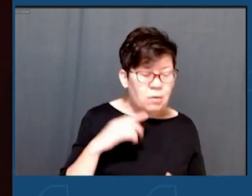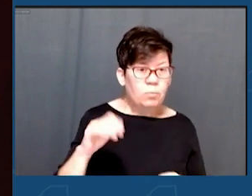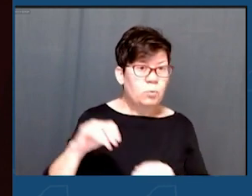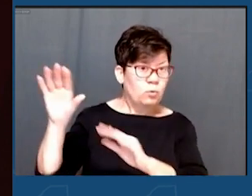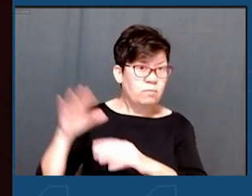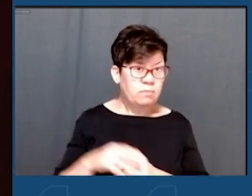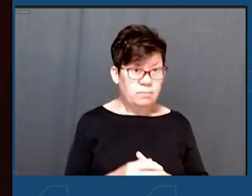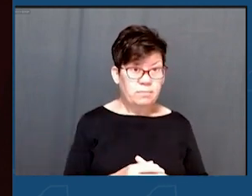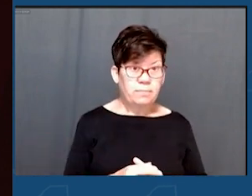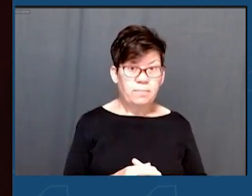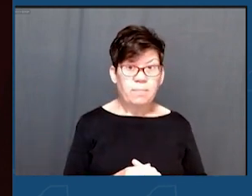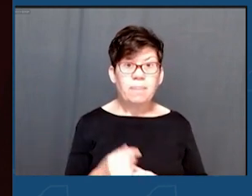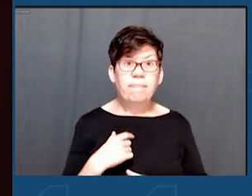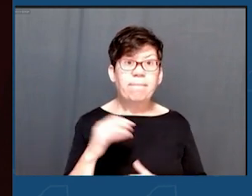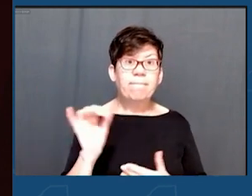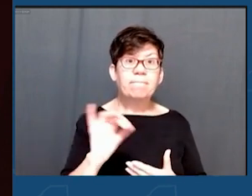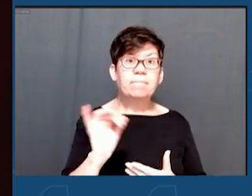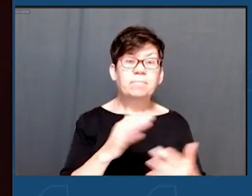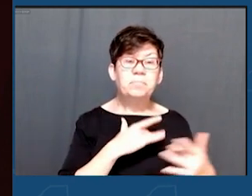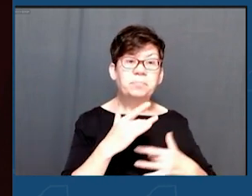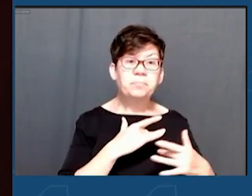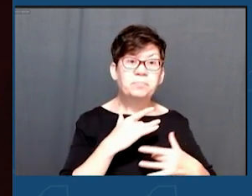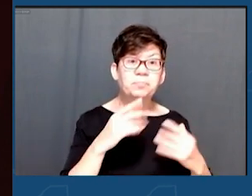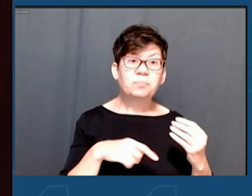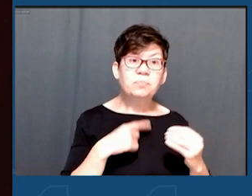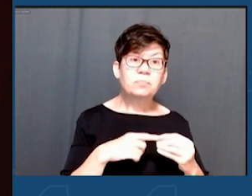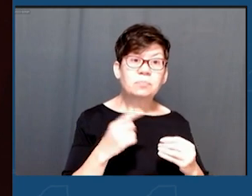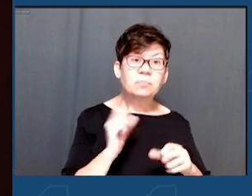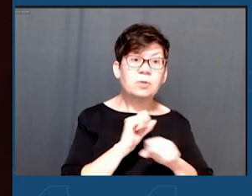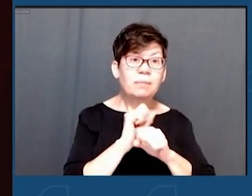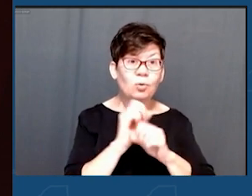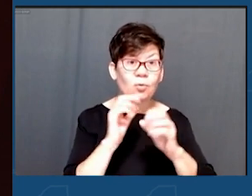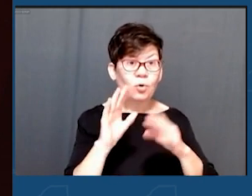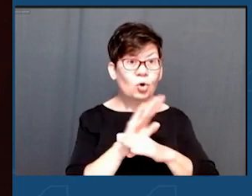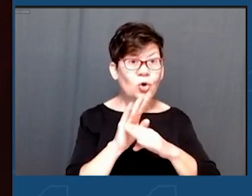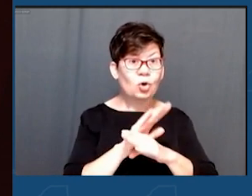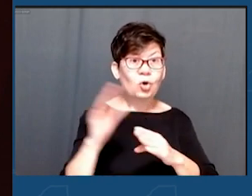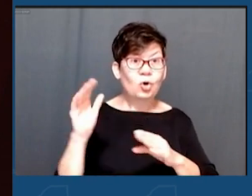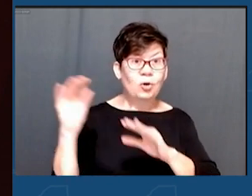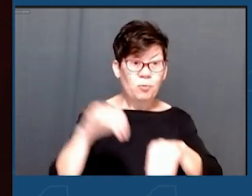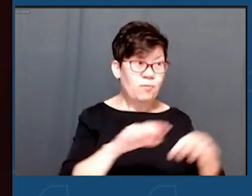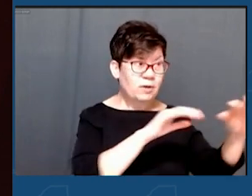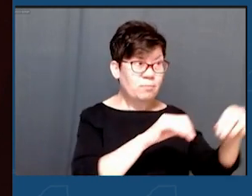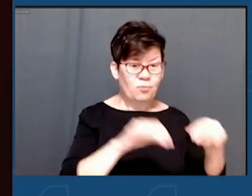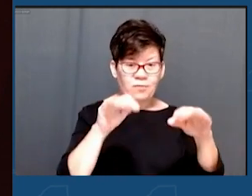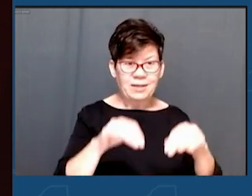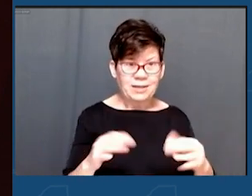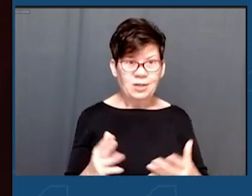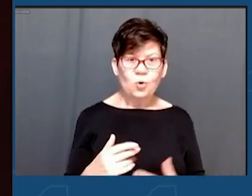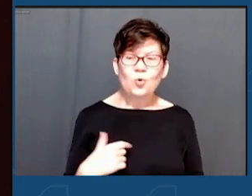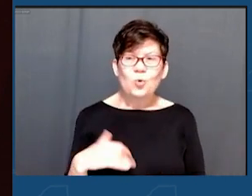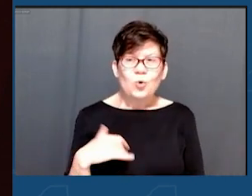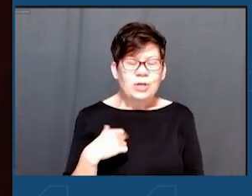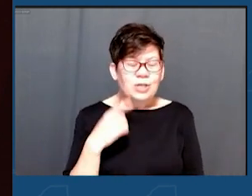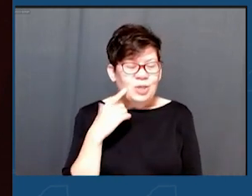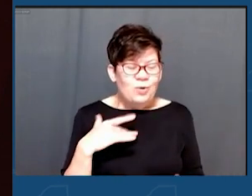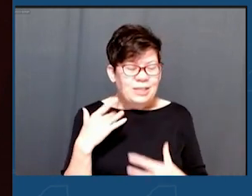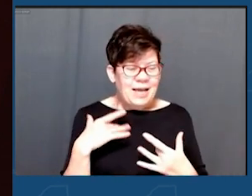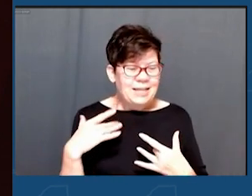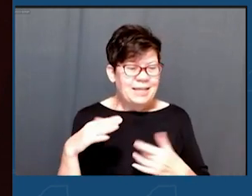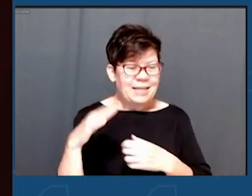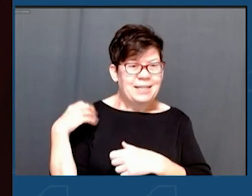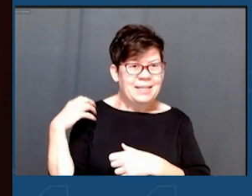also concerned about all the employers becoming here. It is so exciting in the capital region that we are becoming